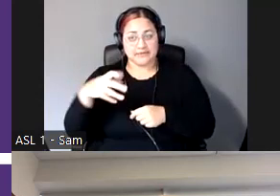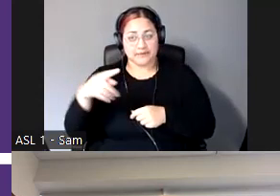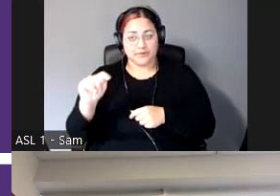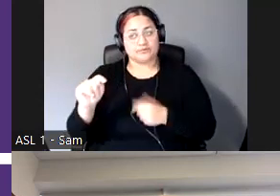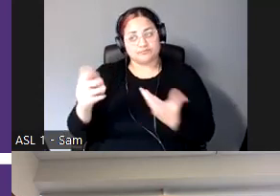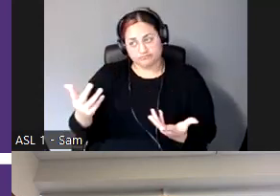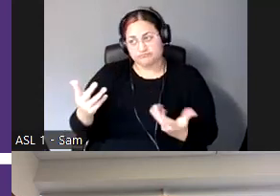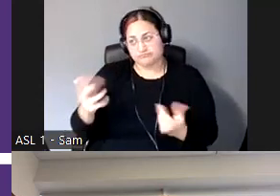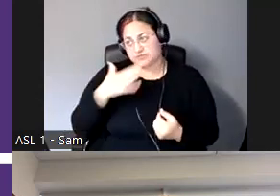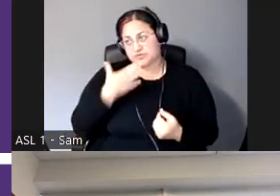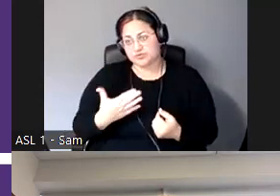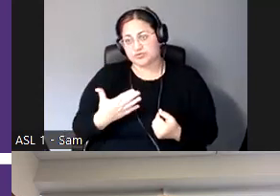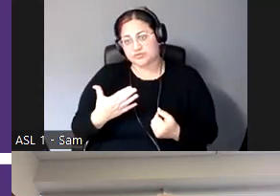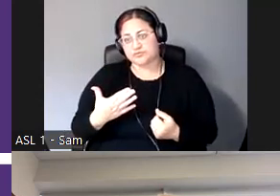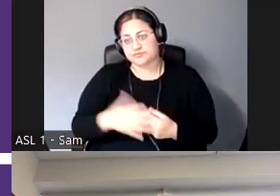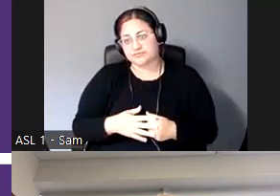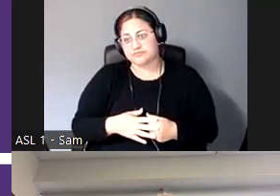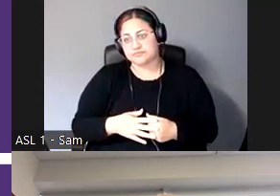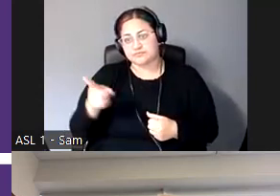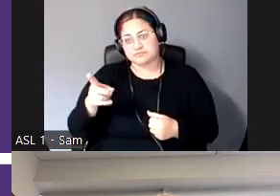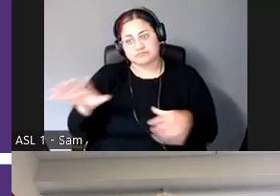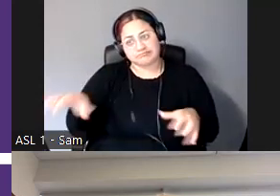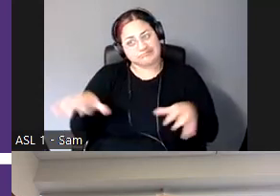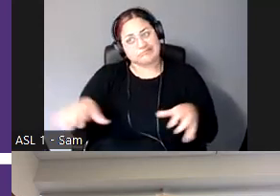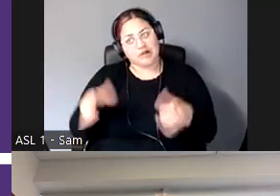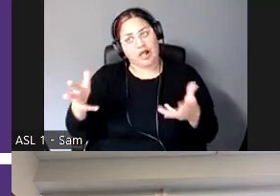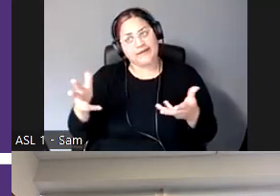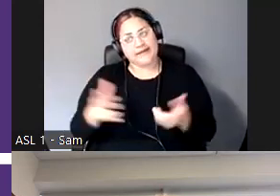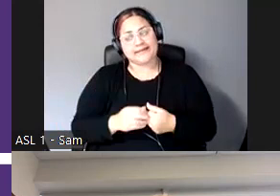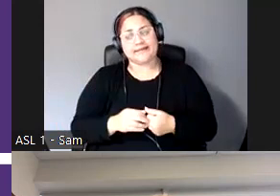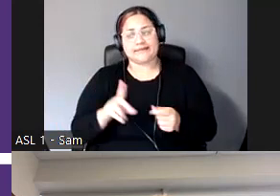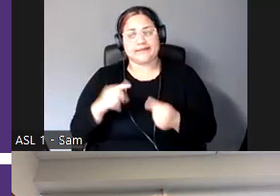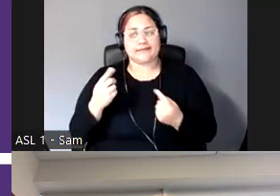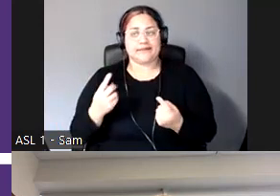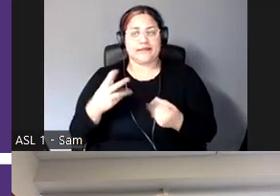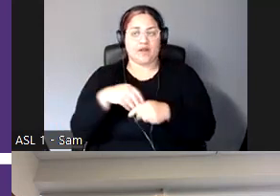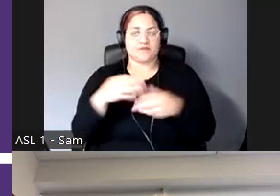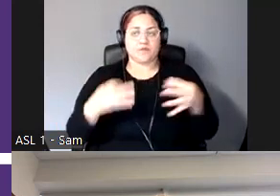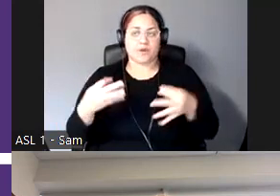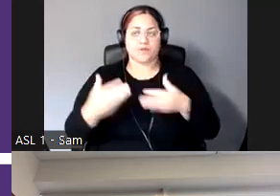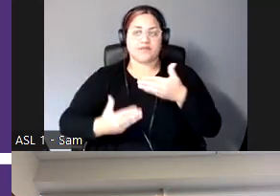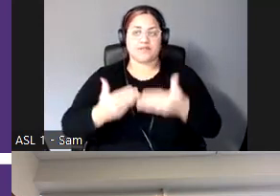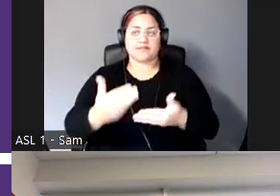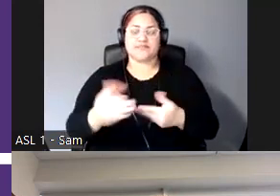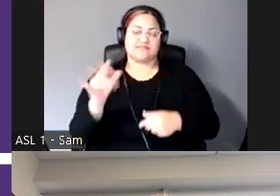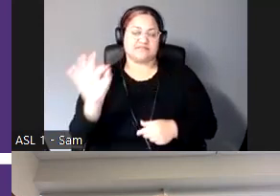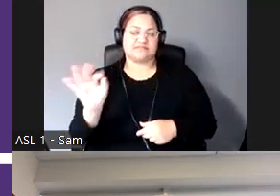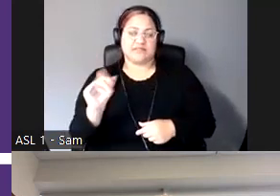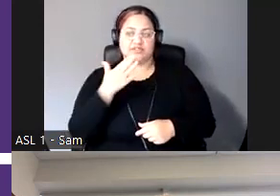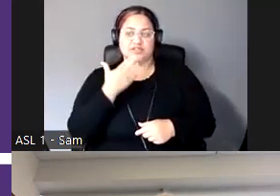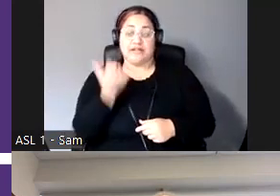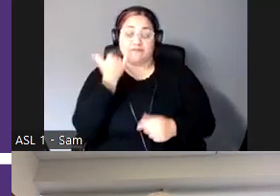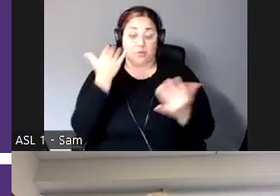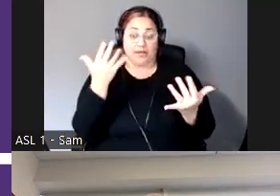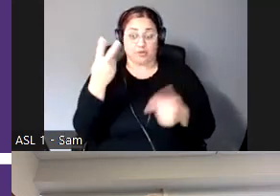that she's been through the court process for some time, which means it's much better than waiting 2 years and then going to court. It sounds